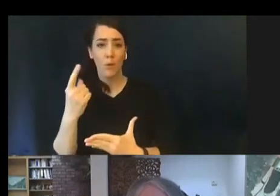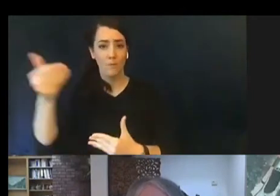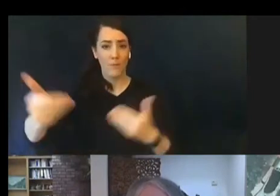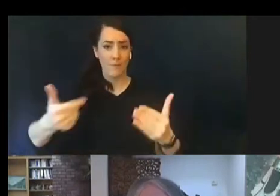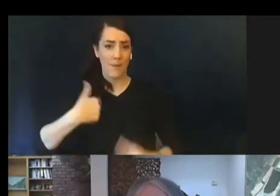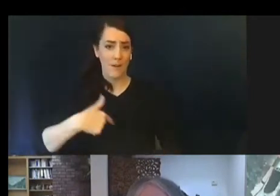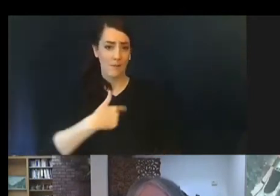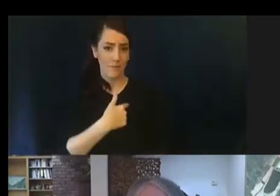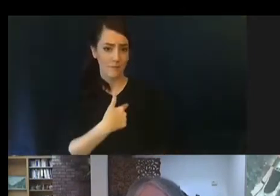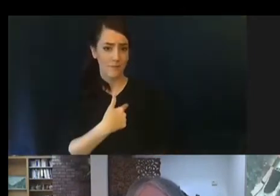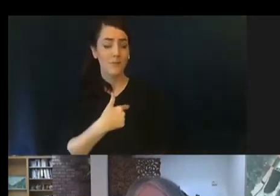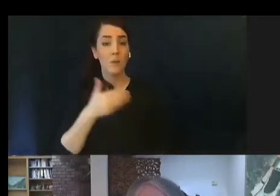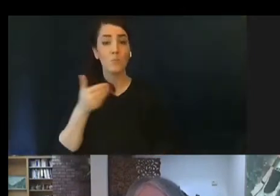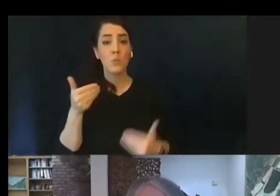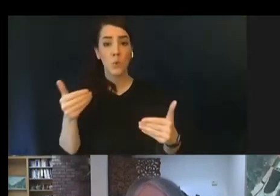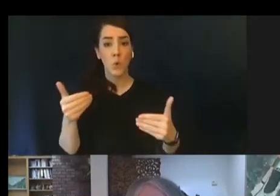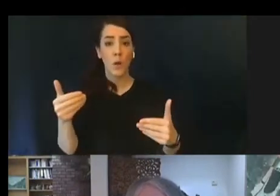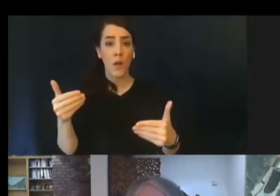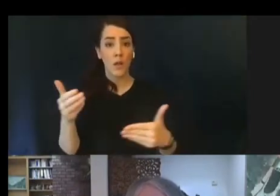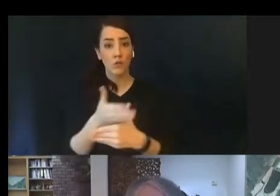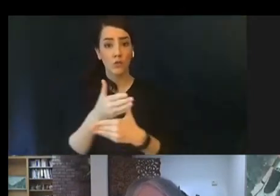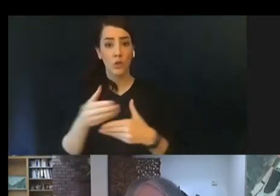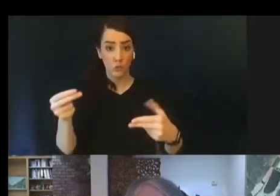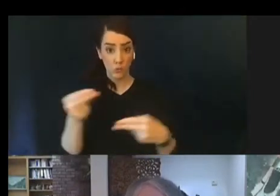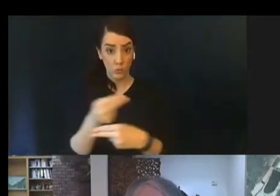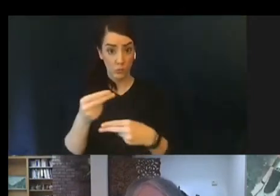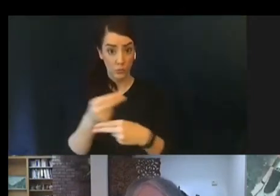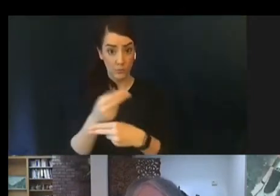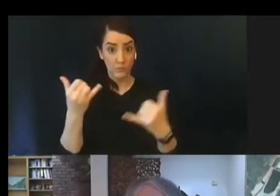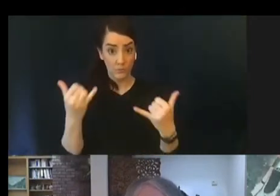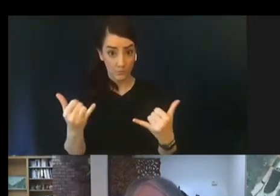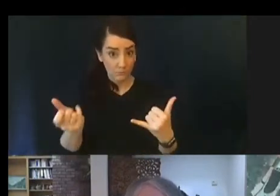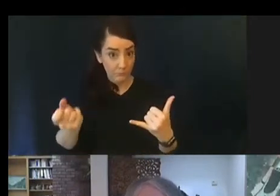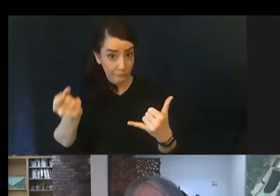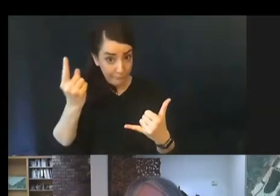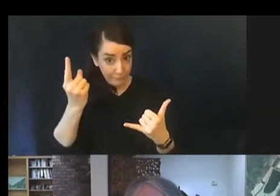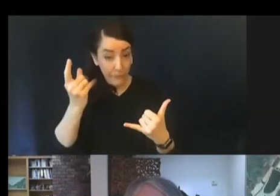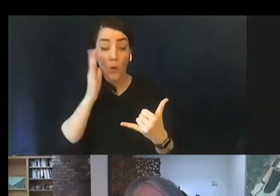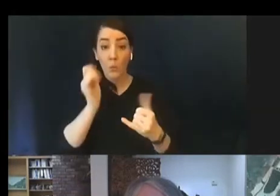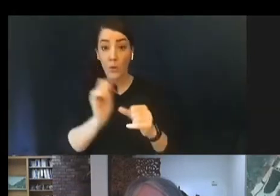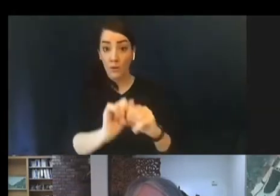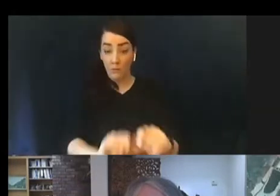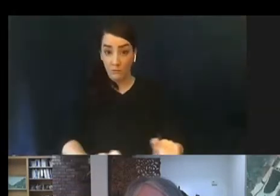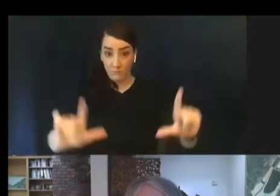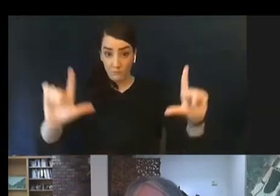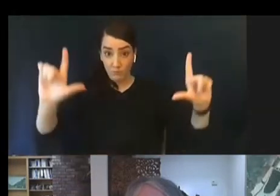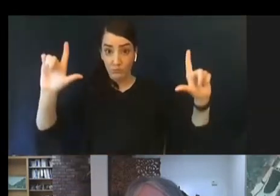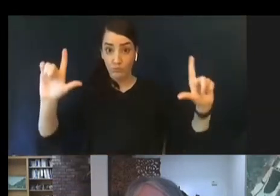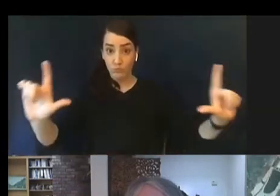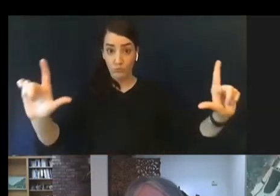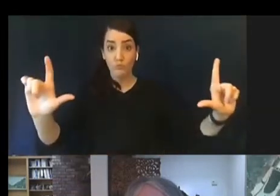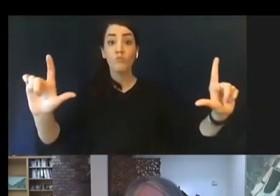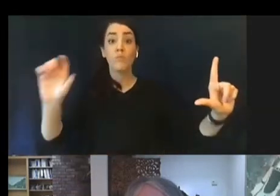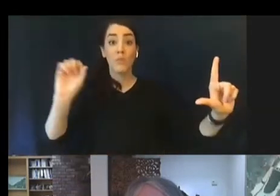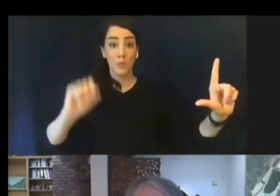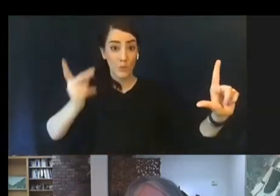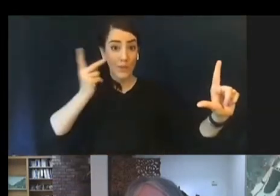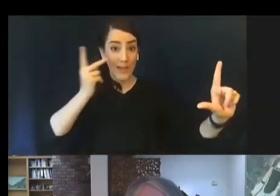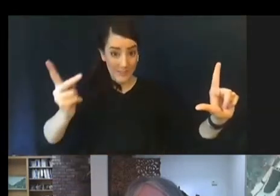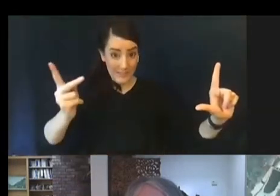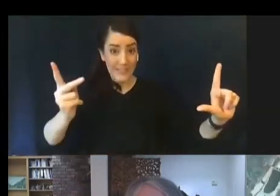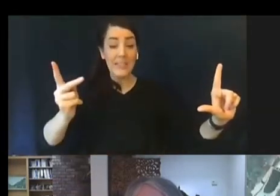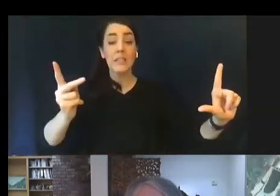going to share my screen now. So when I share the screen, you will not be able to see Stefan on me.